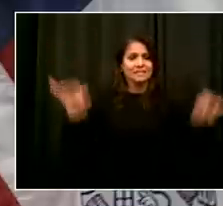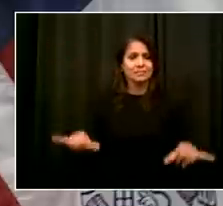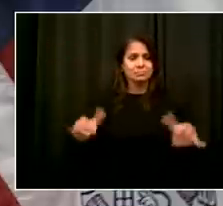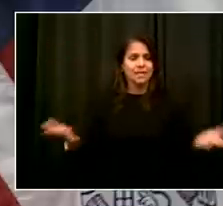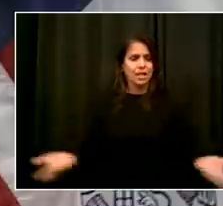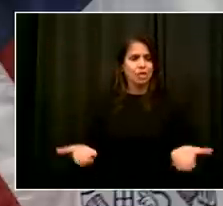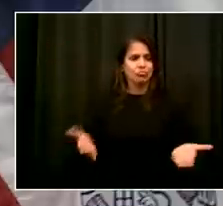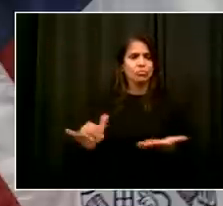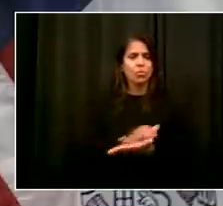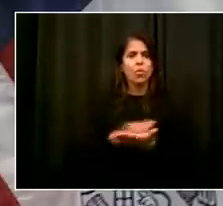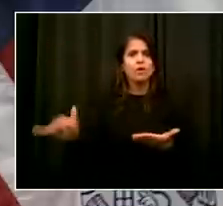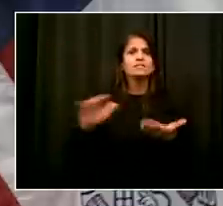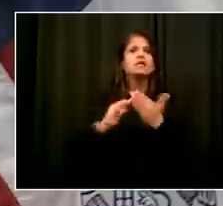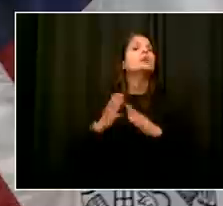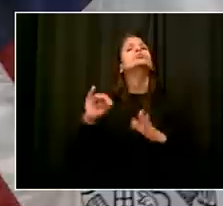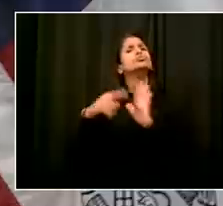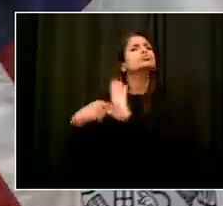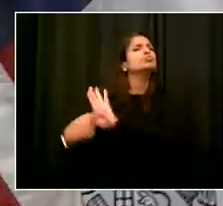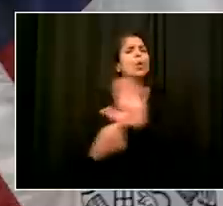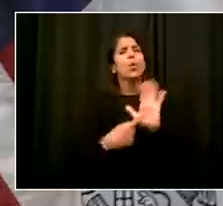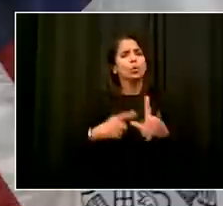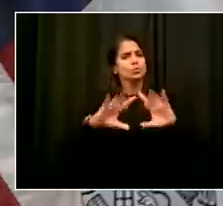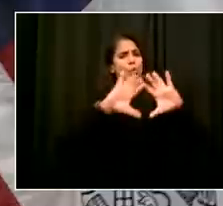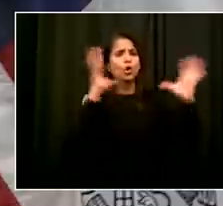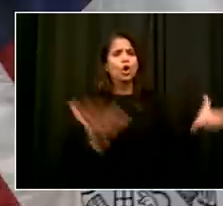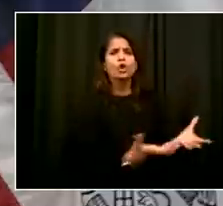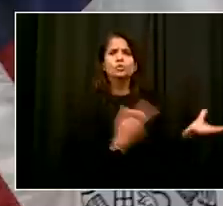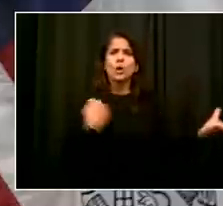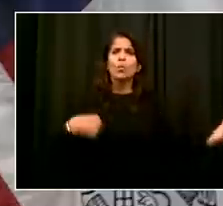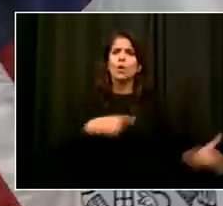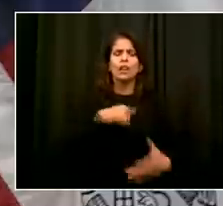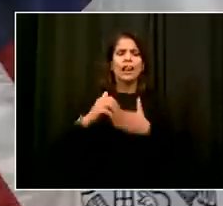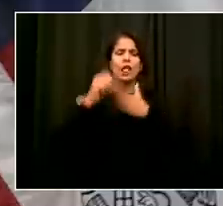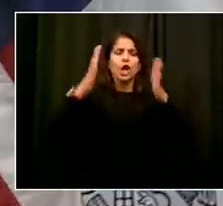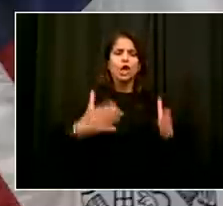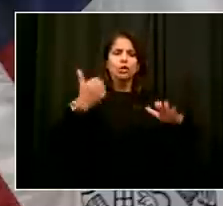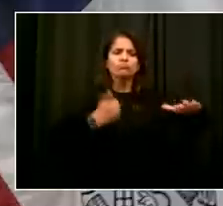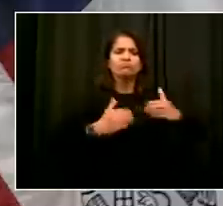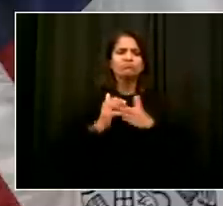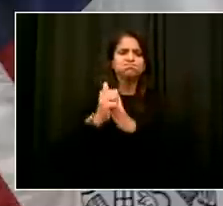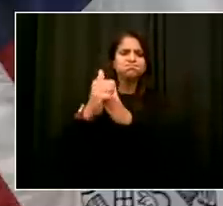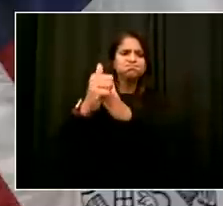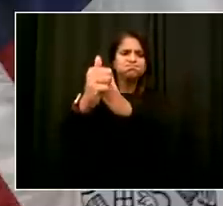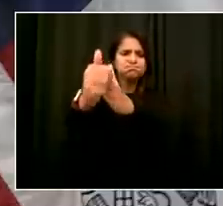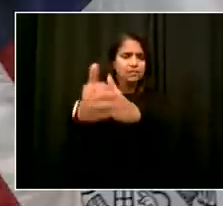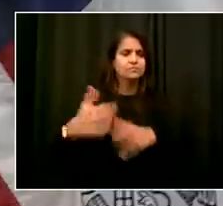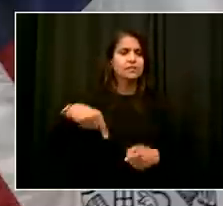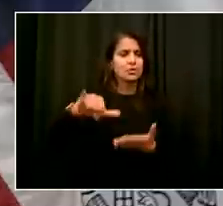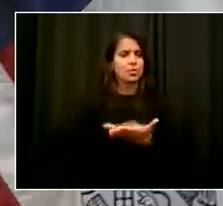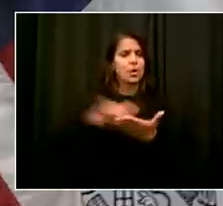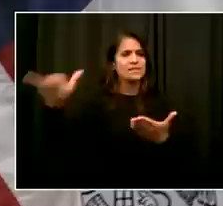on public health and to be that public health capital of the world, the place that not only experienced